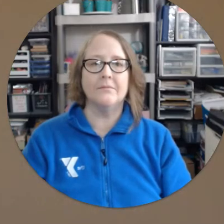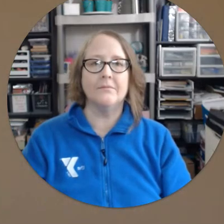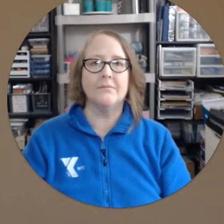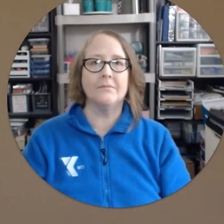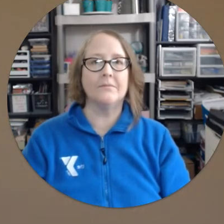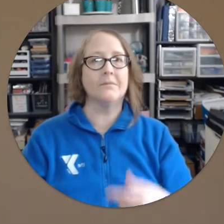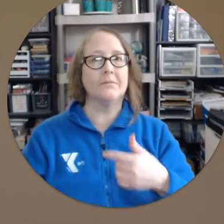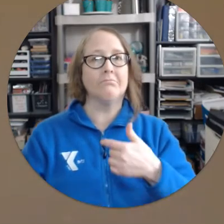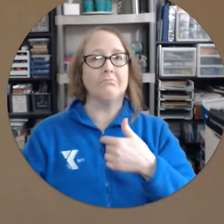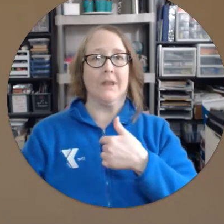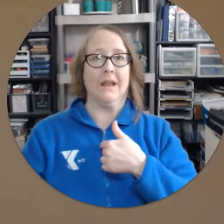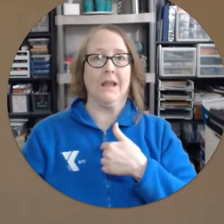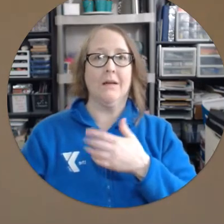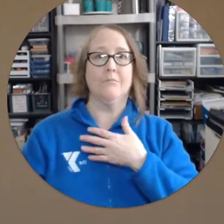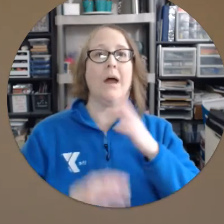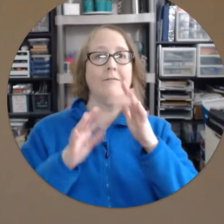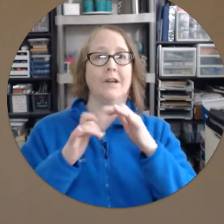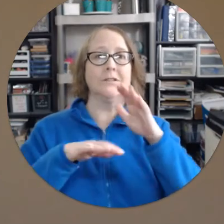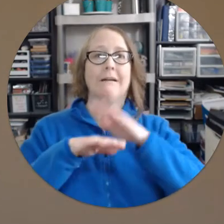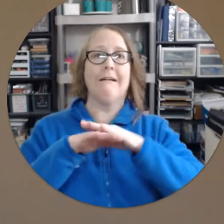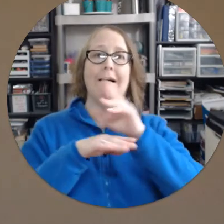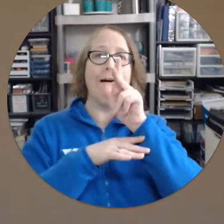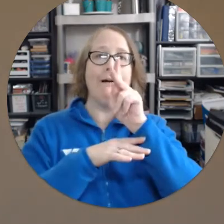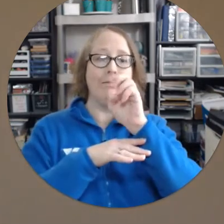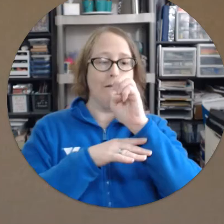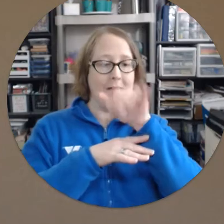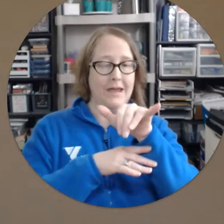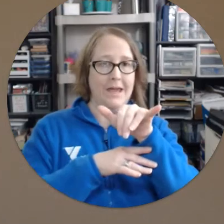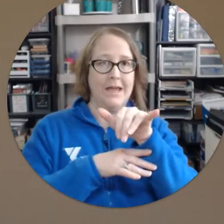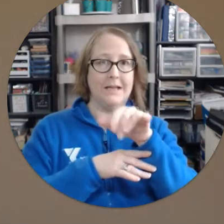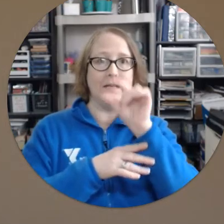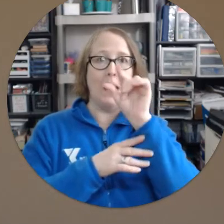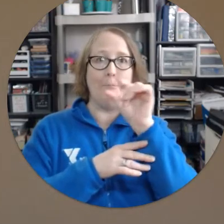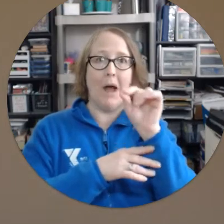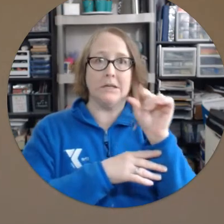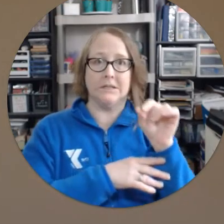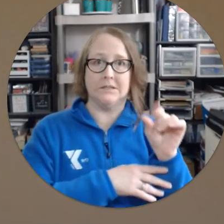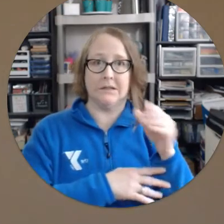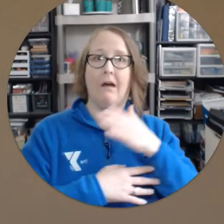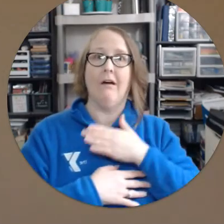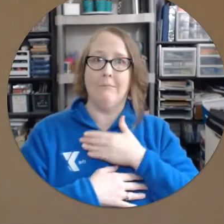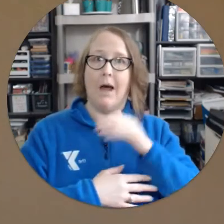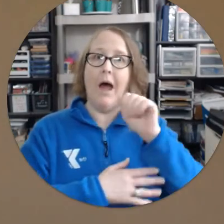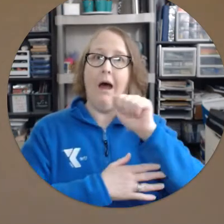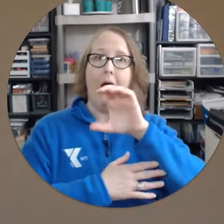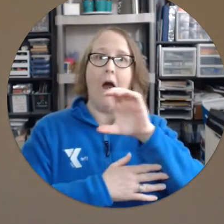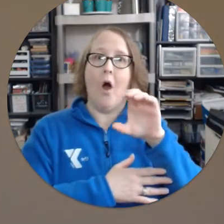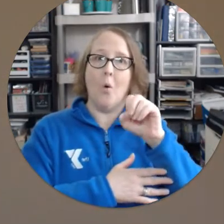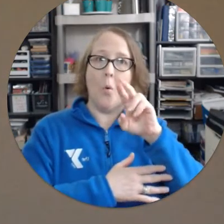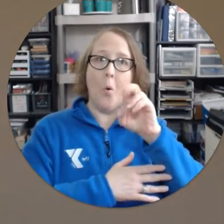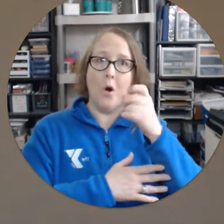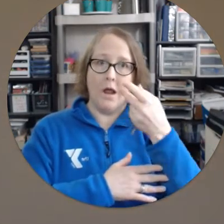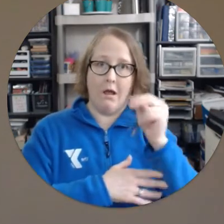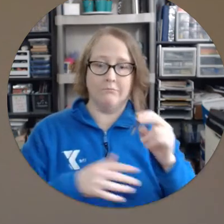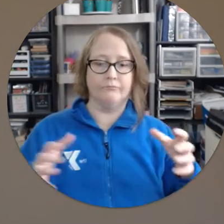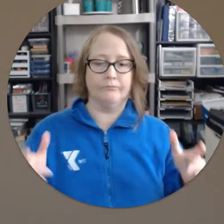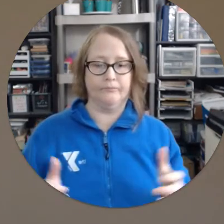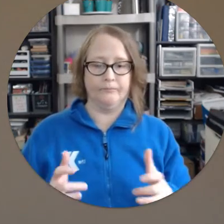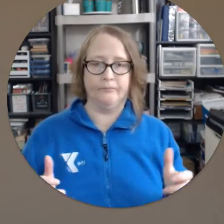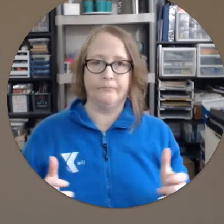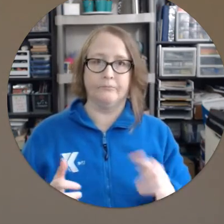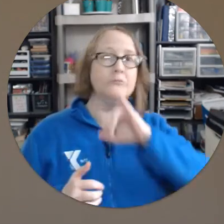I put my fingers on the keys and buttons of my accordion. Jenny